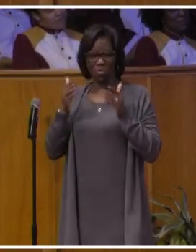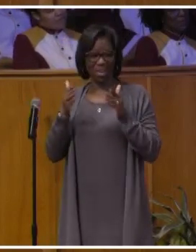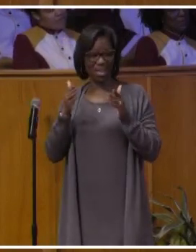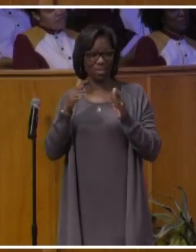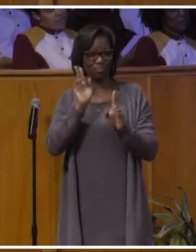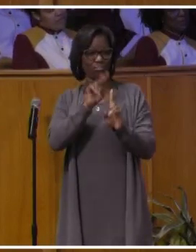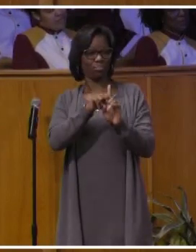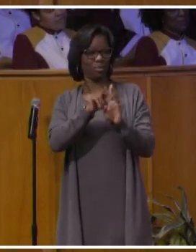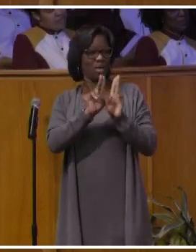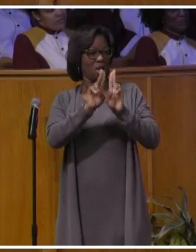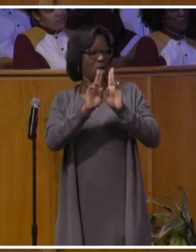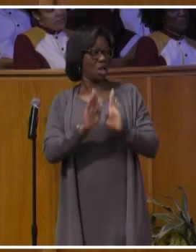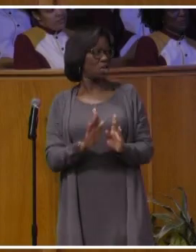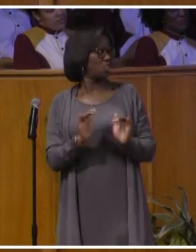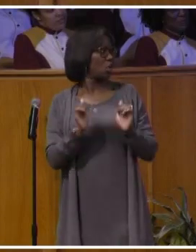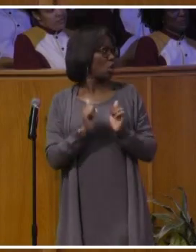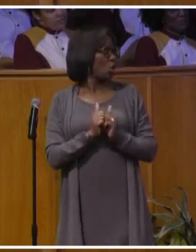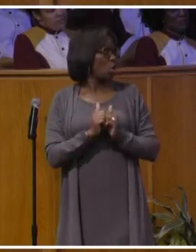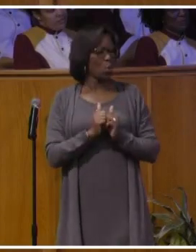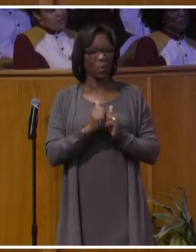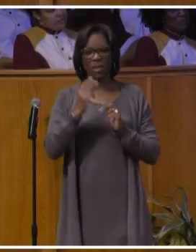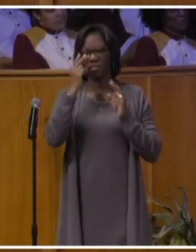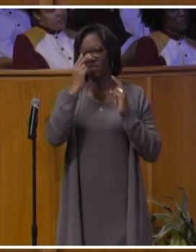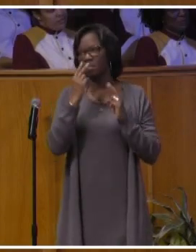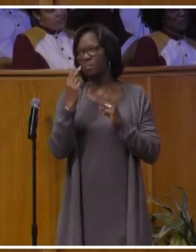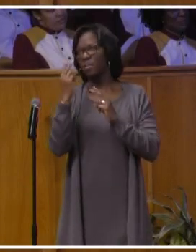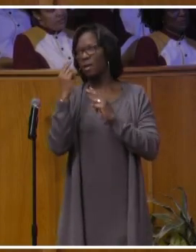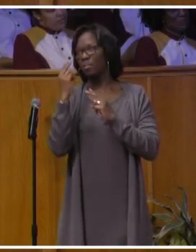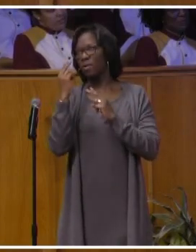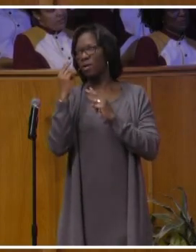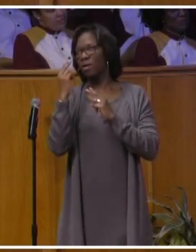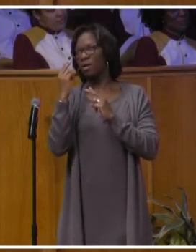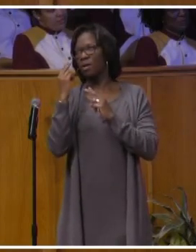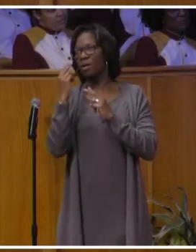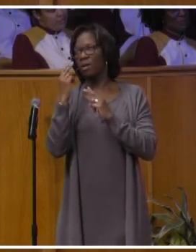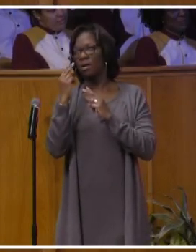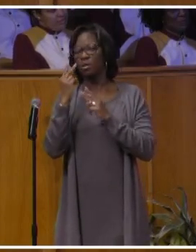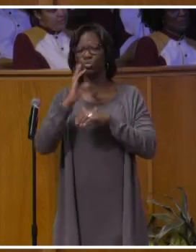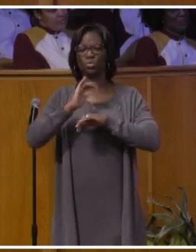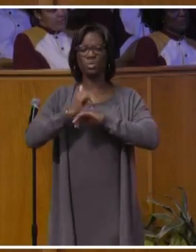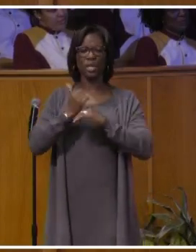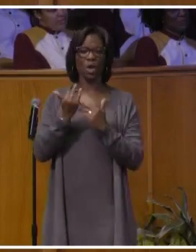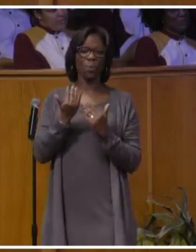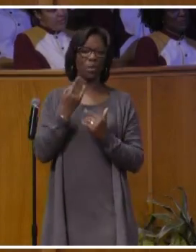usher with the gift of memory to stand at that door.